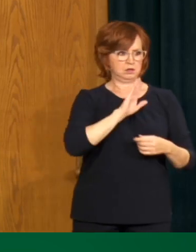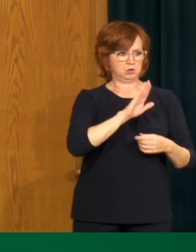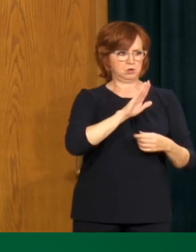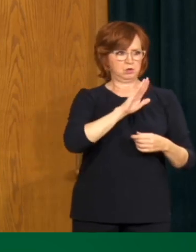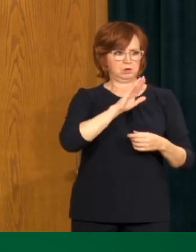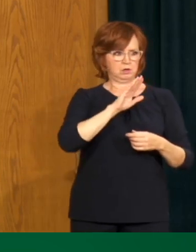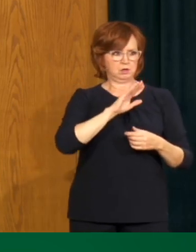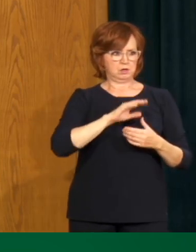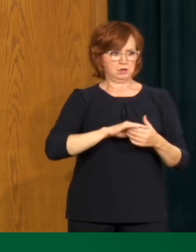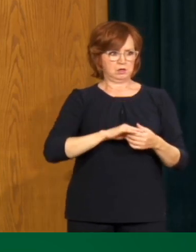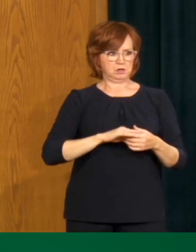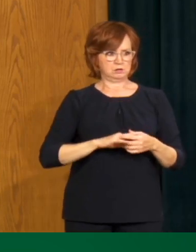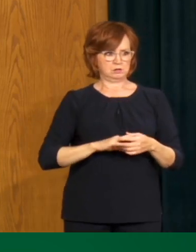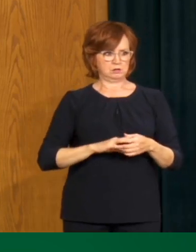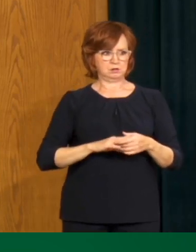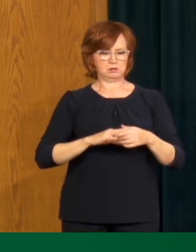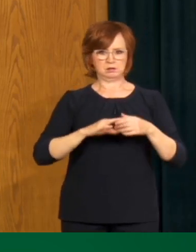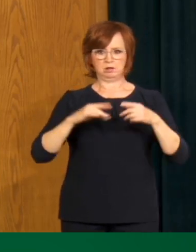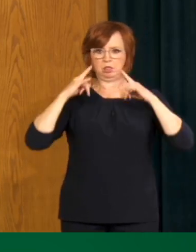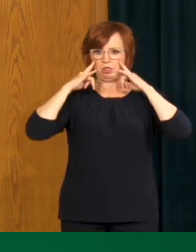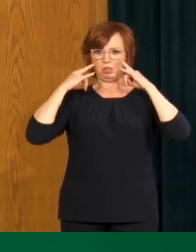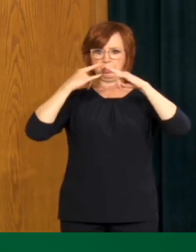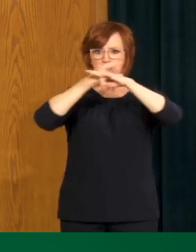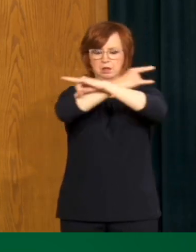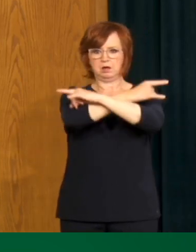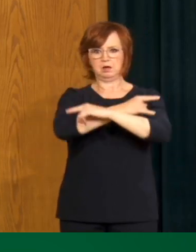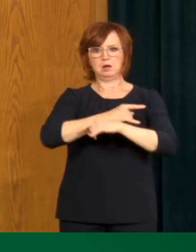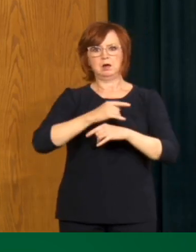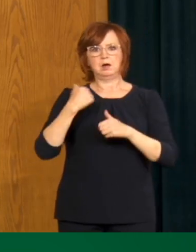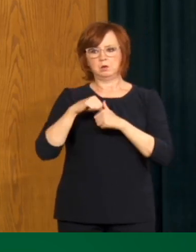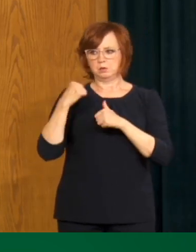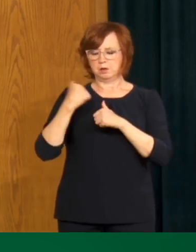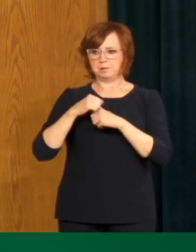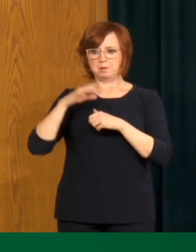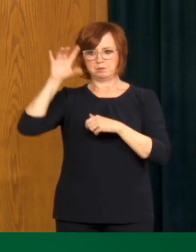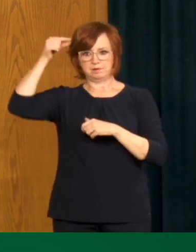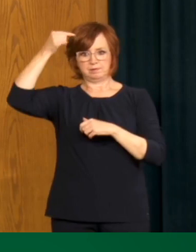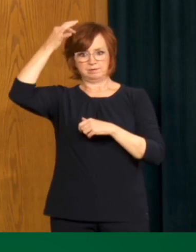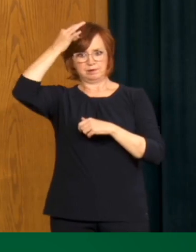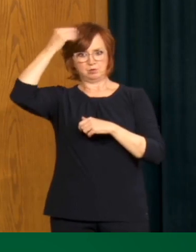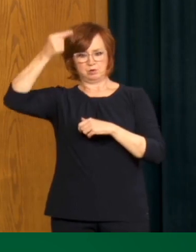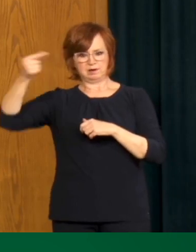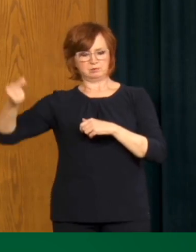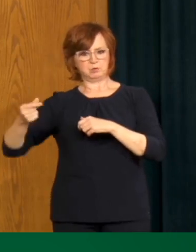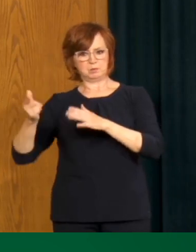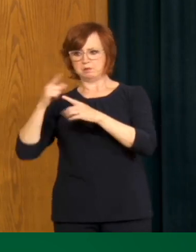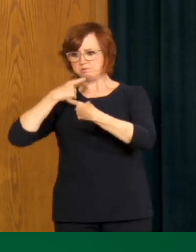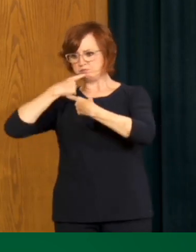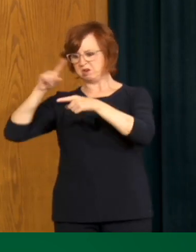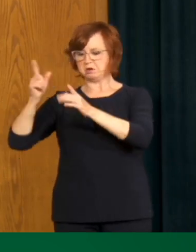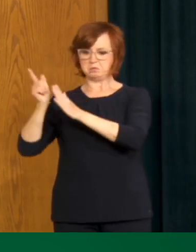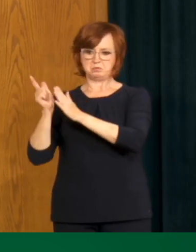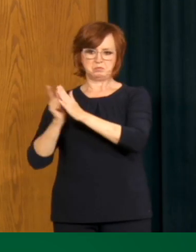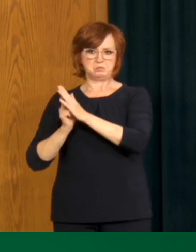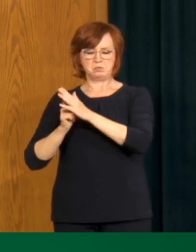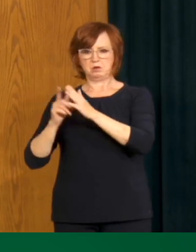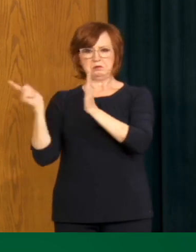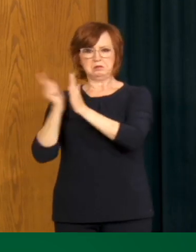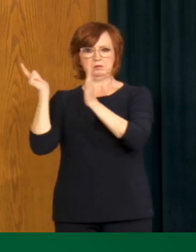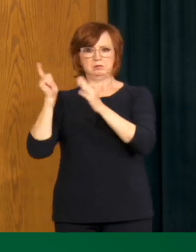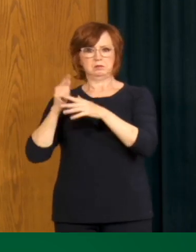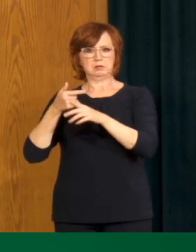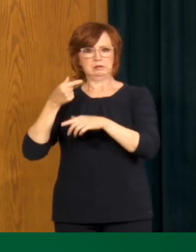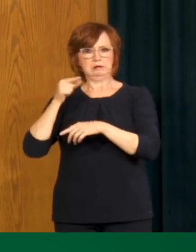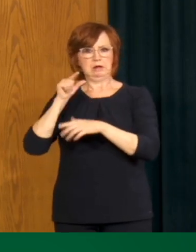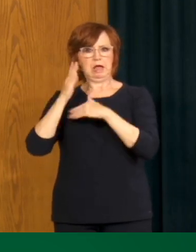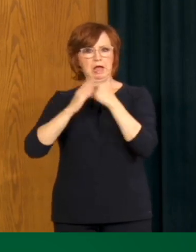Undercutting the federal government's election. The promise that they made, Okay. right? In Yeah. 2020. Well, with respect to the opportunities that we have